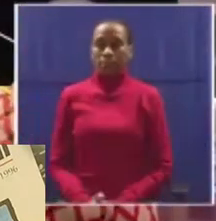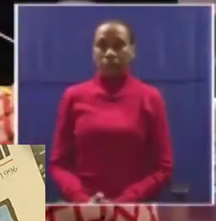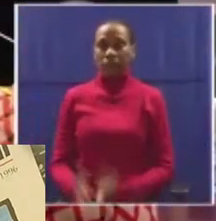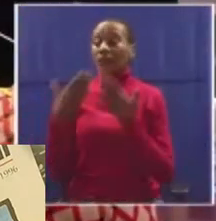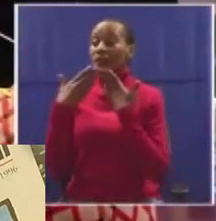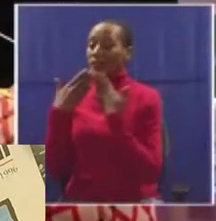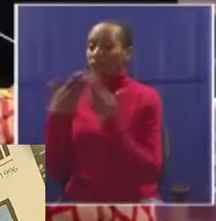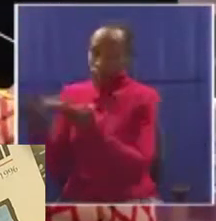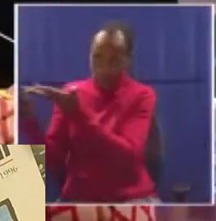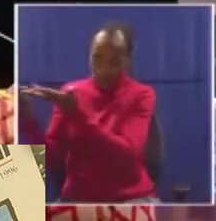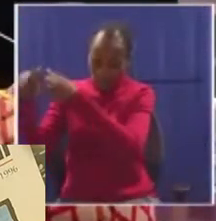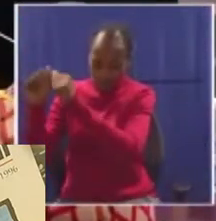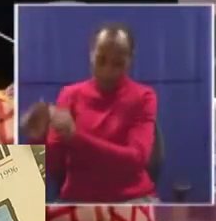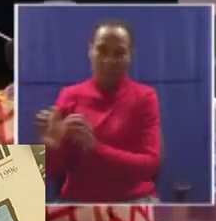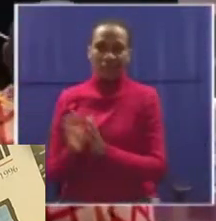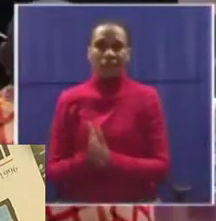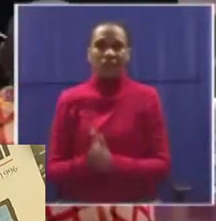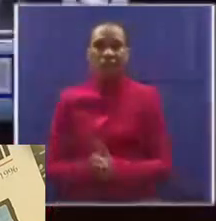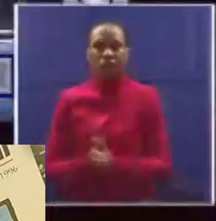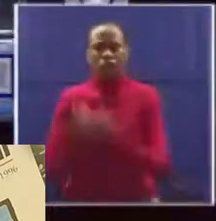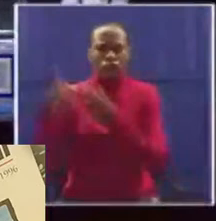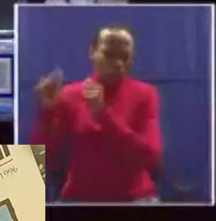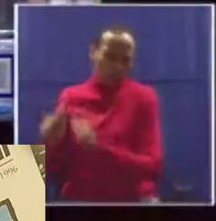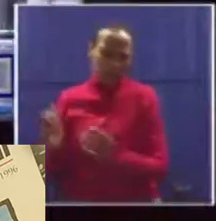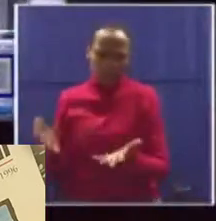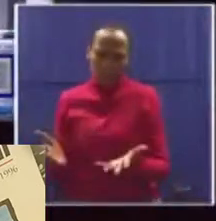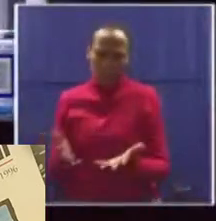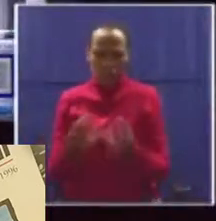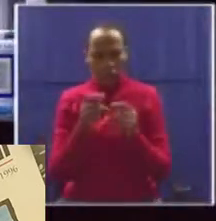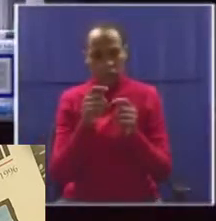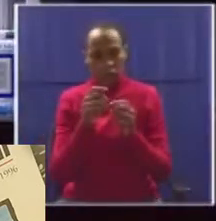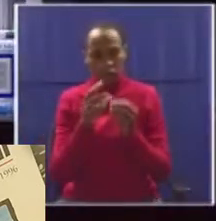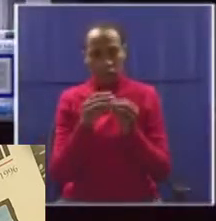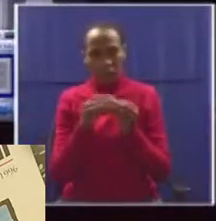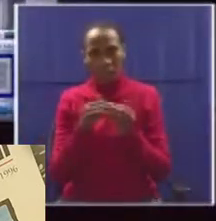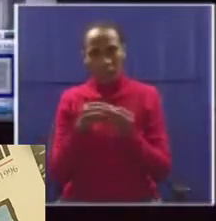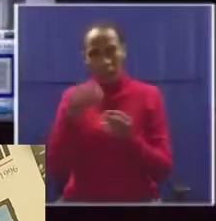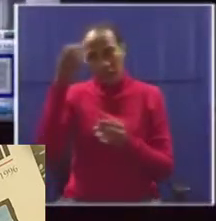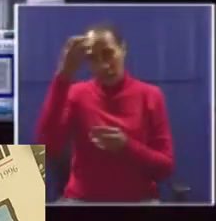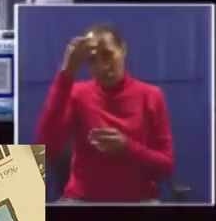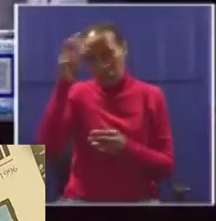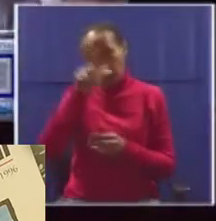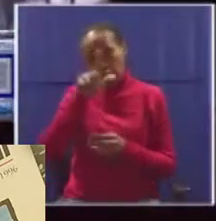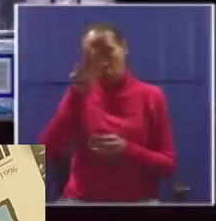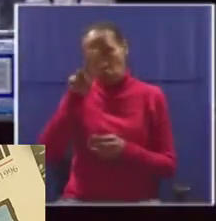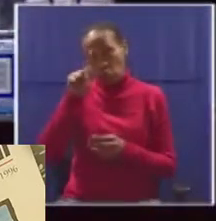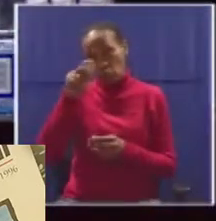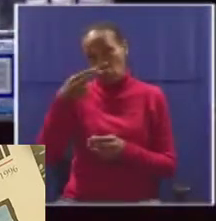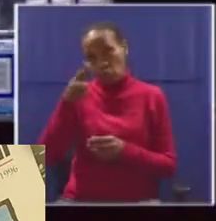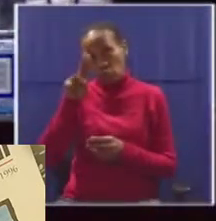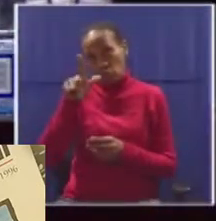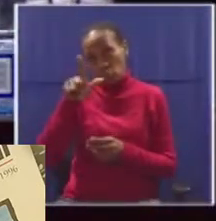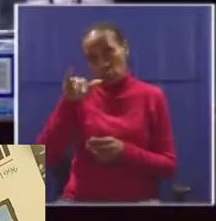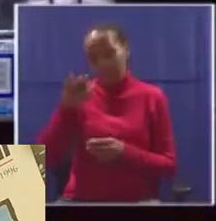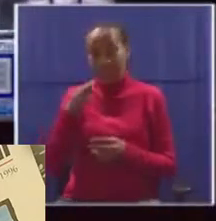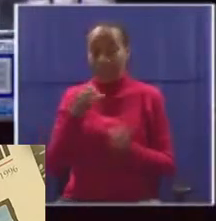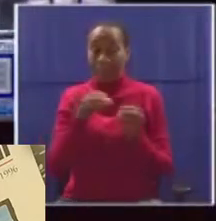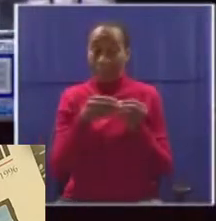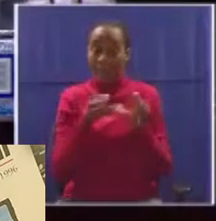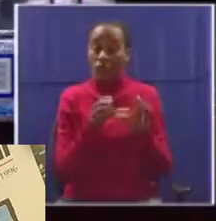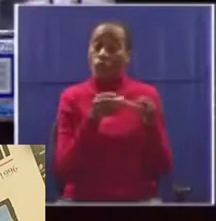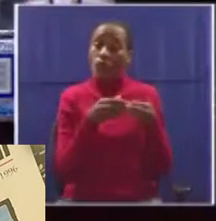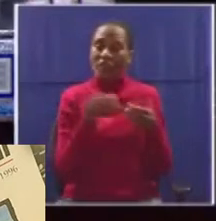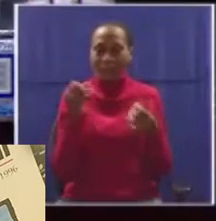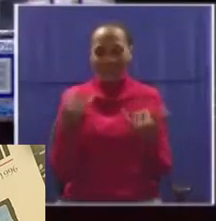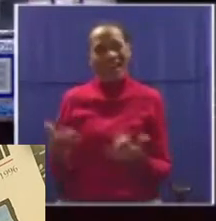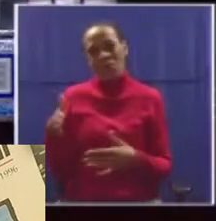thank you very much honorable chairperson honorable chairperson The Honorable truly serves on this committee but is indisposed but